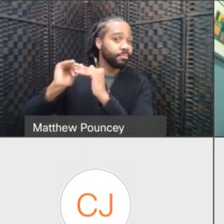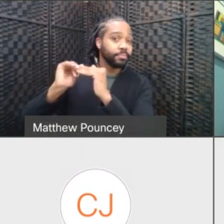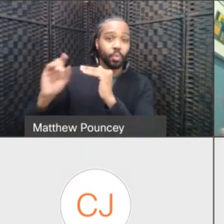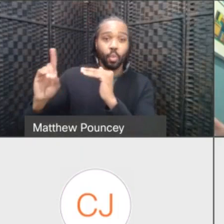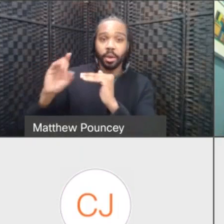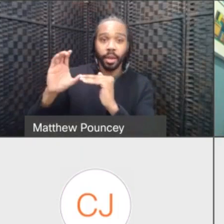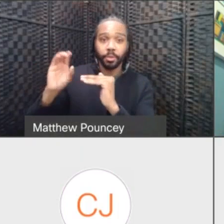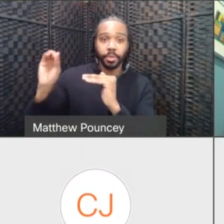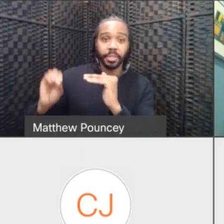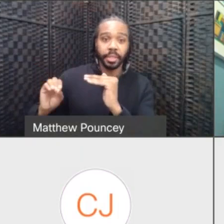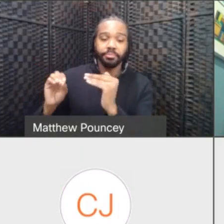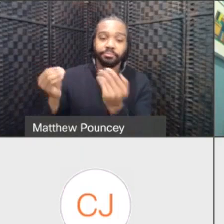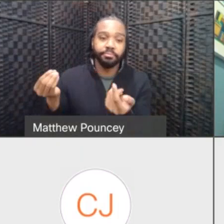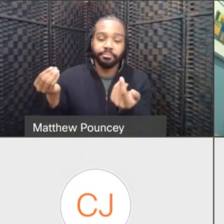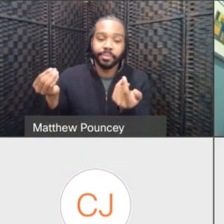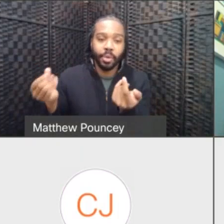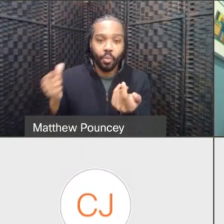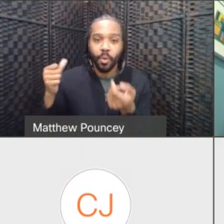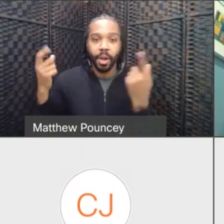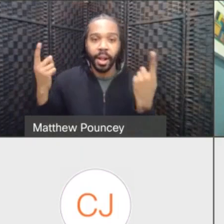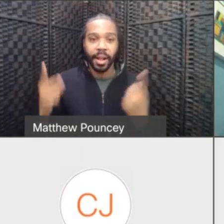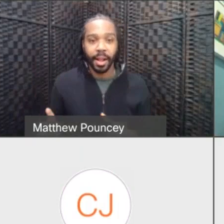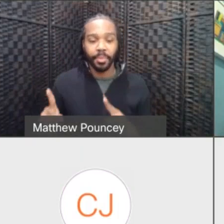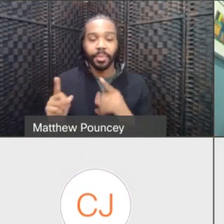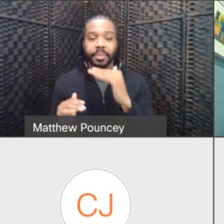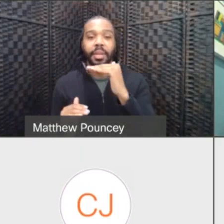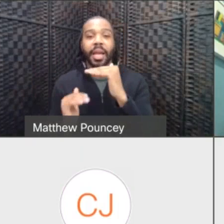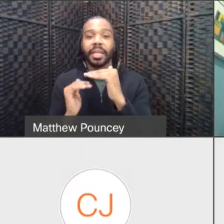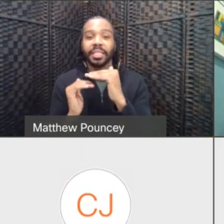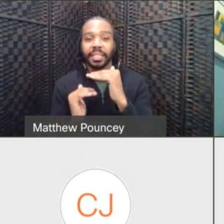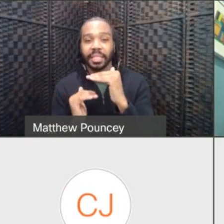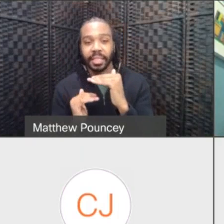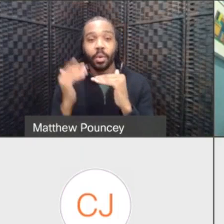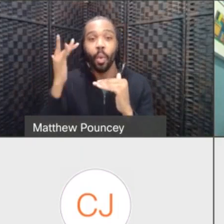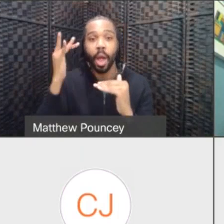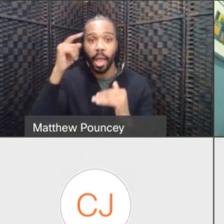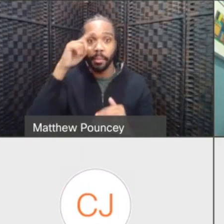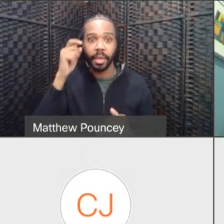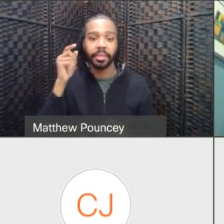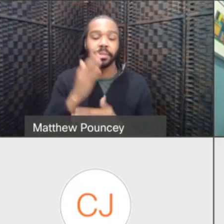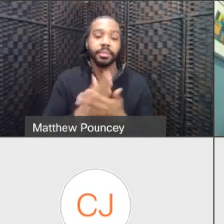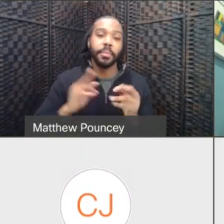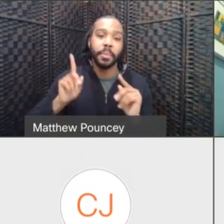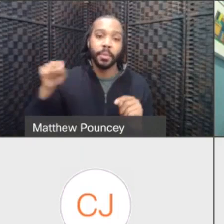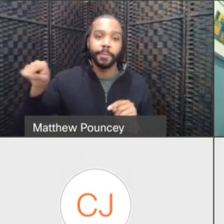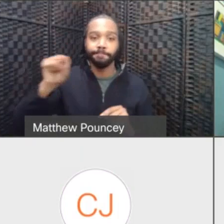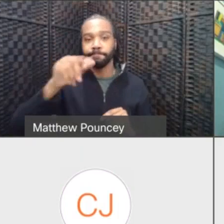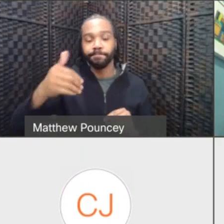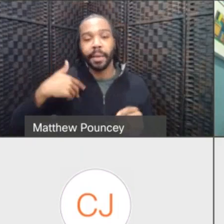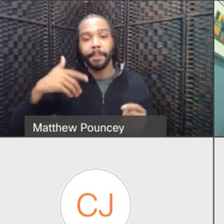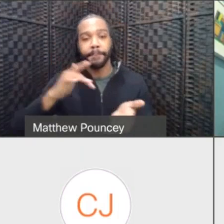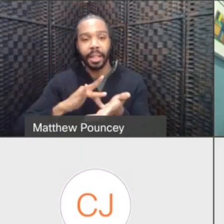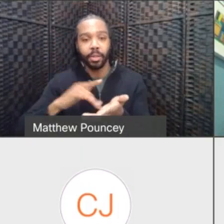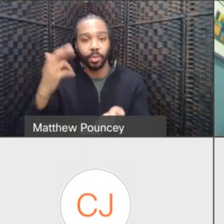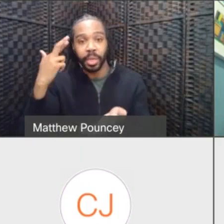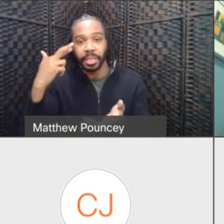we're certainly not going to get to 100, because there will be some people who have a medical reason that they cannot get the vaccination, and there may well be